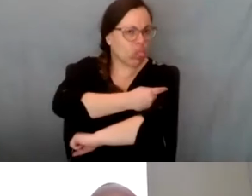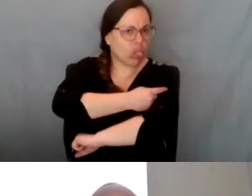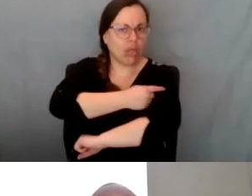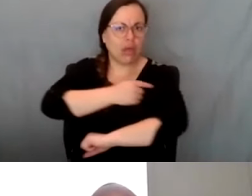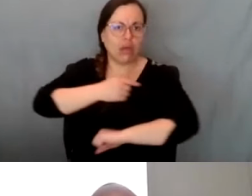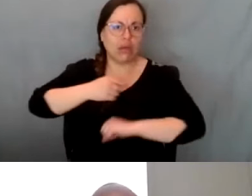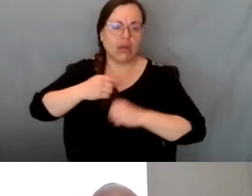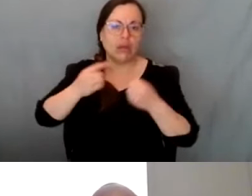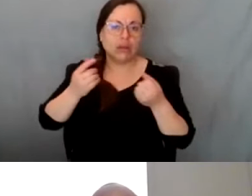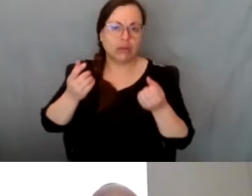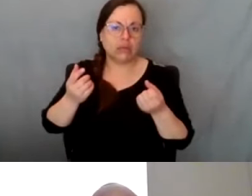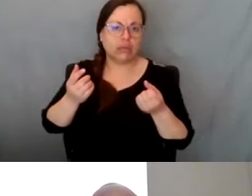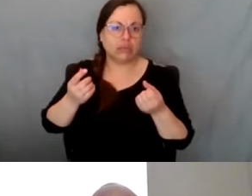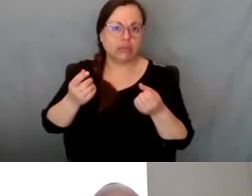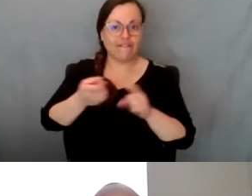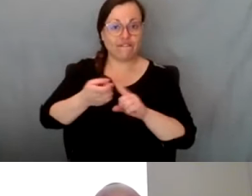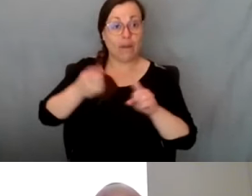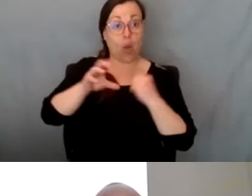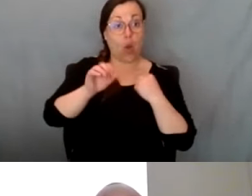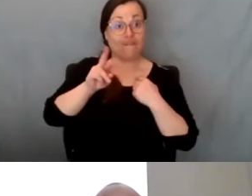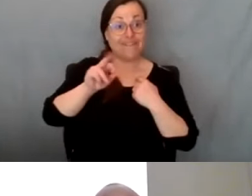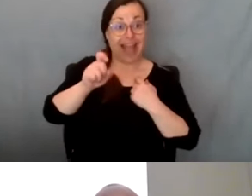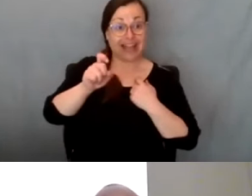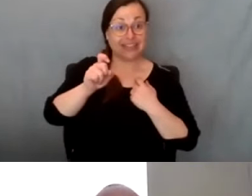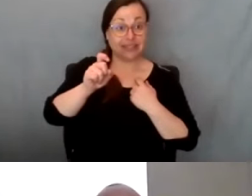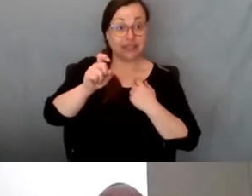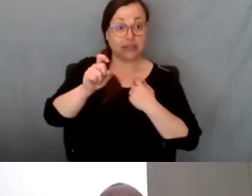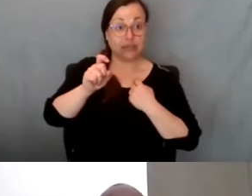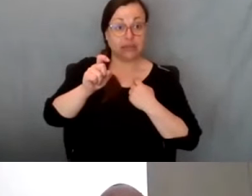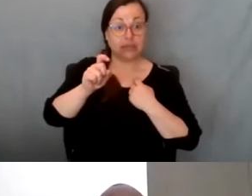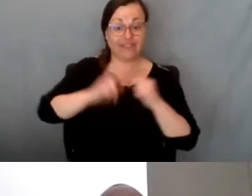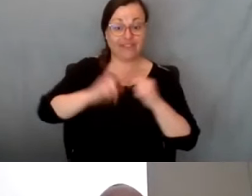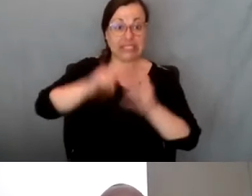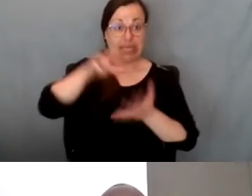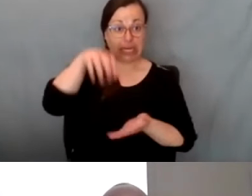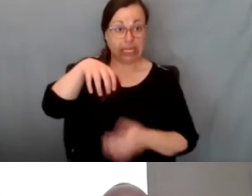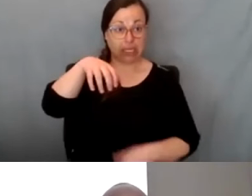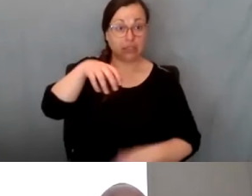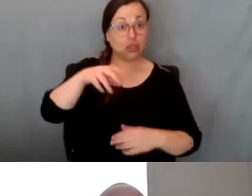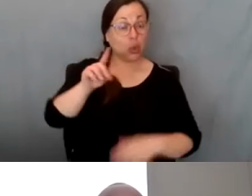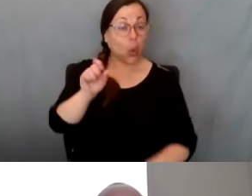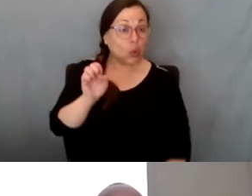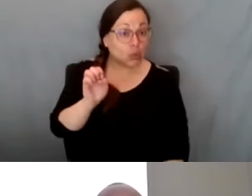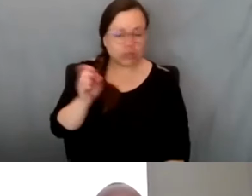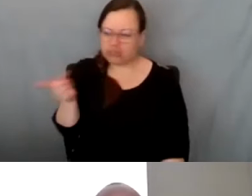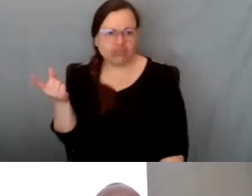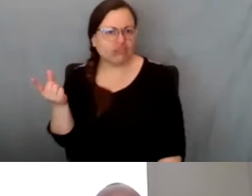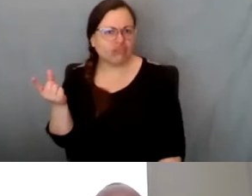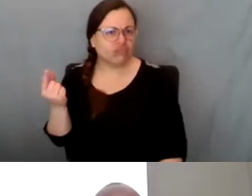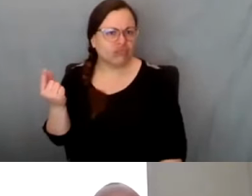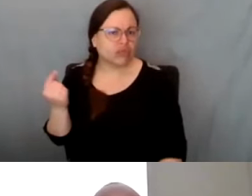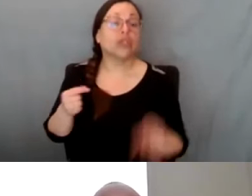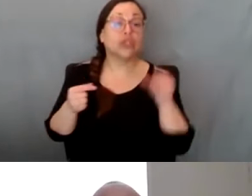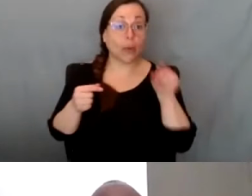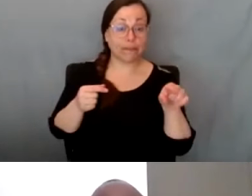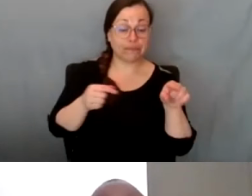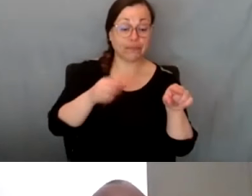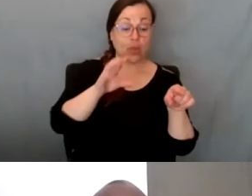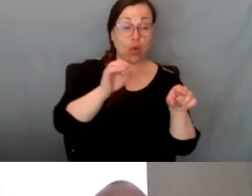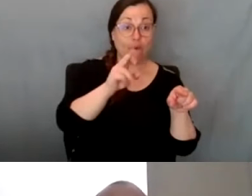covered by the COVAX facility dose? So in parallel to the COVAX facility, the